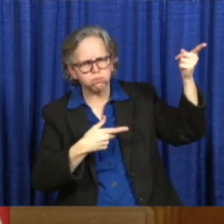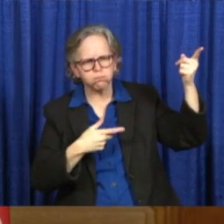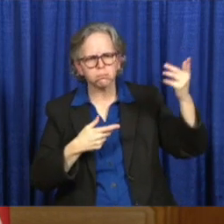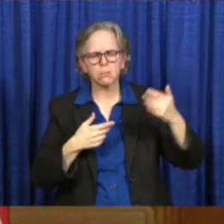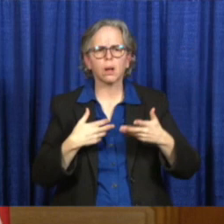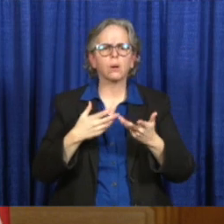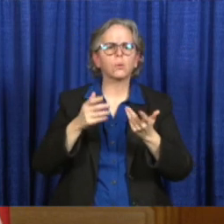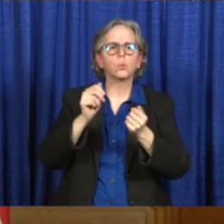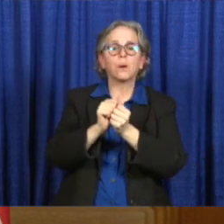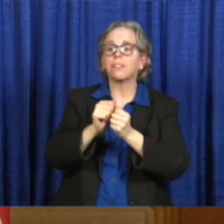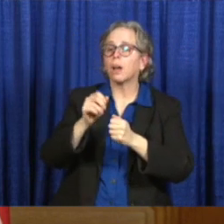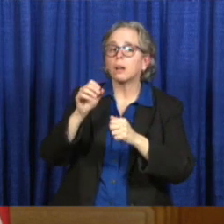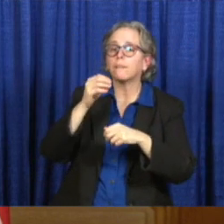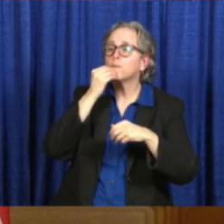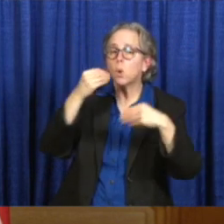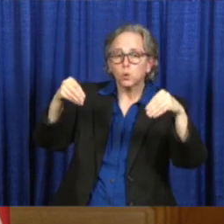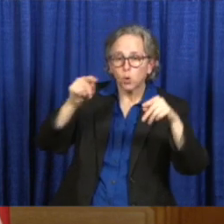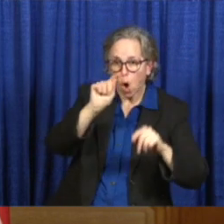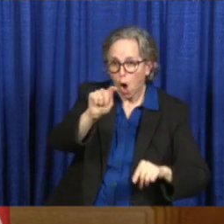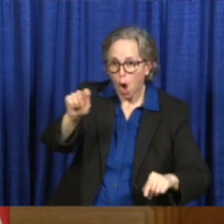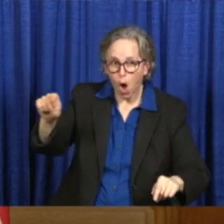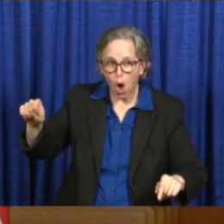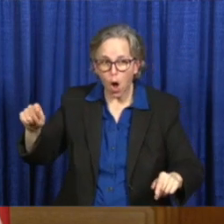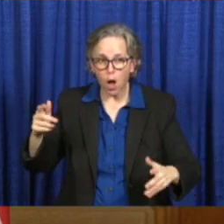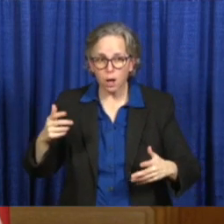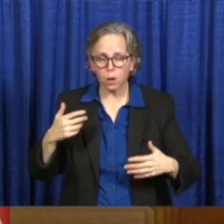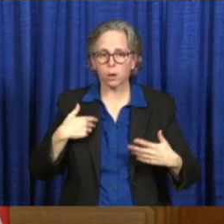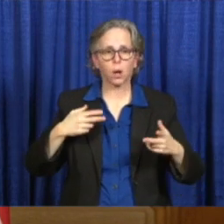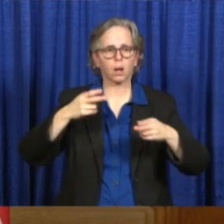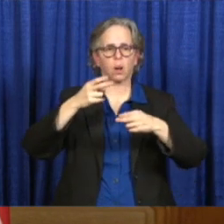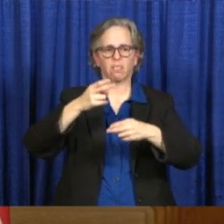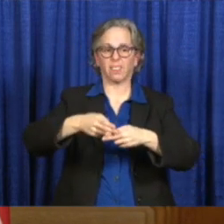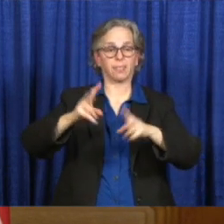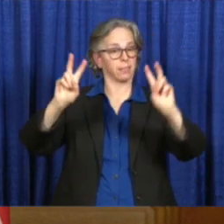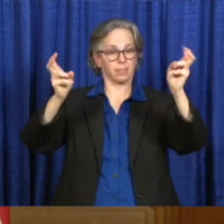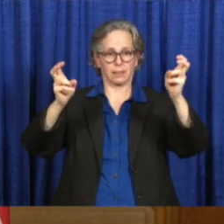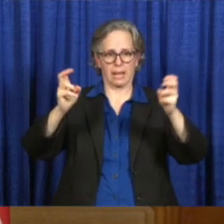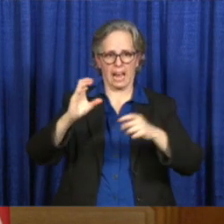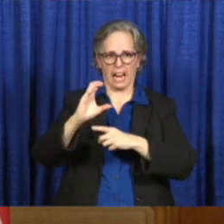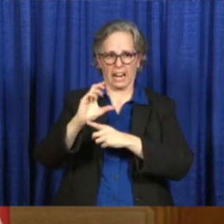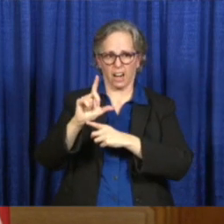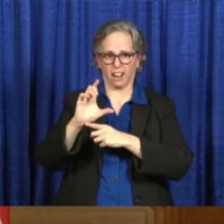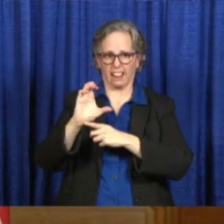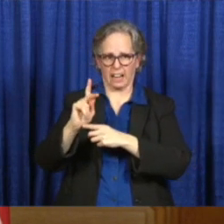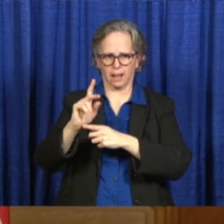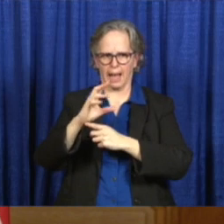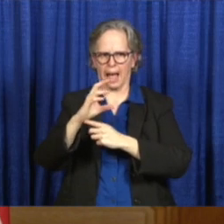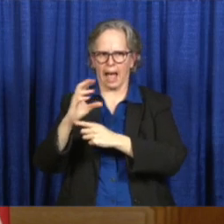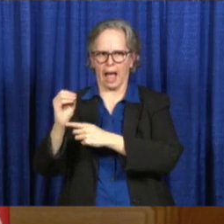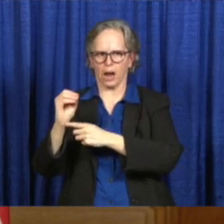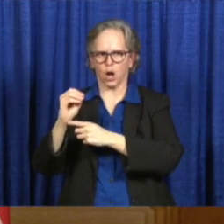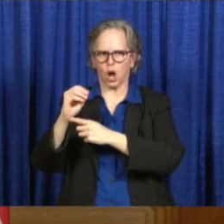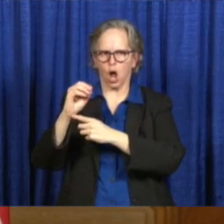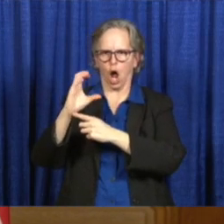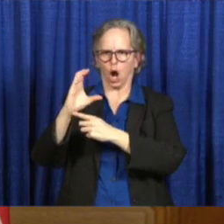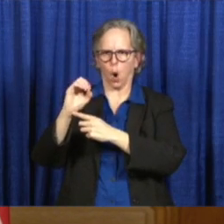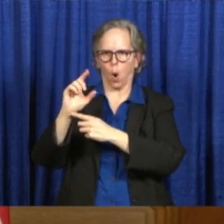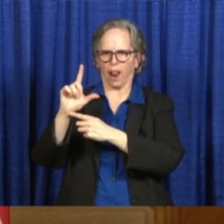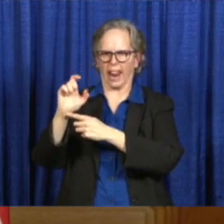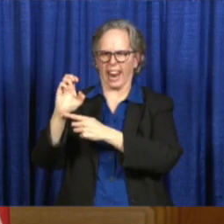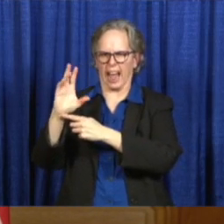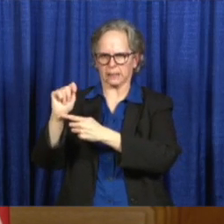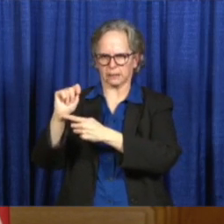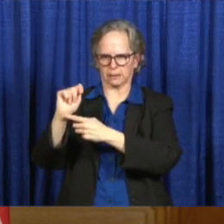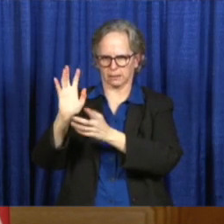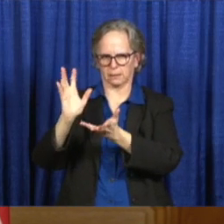what we're calling a click and collect option to get groceries. Now those receiving SNAP benefits are able to shop online and go to their